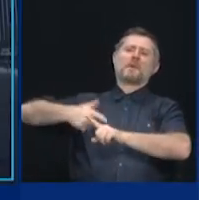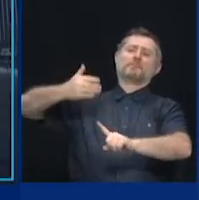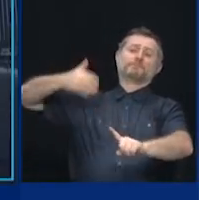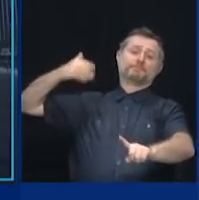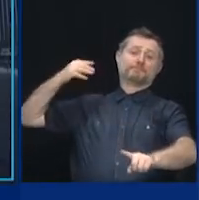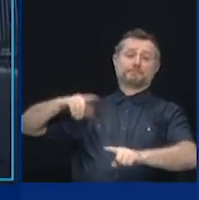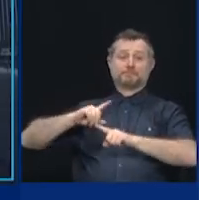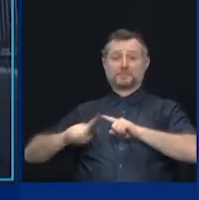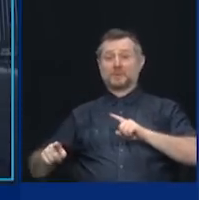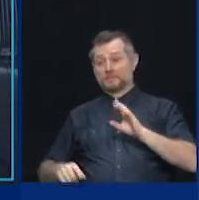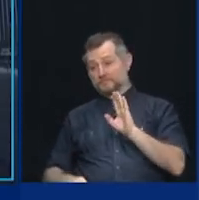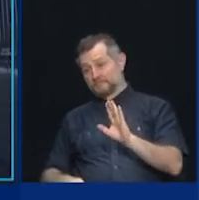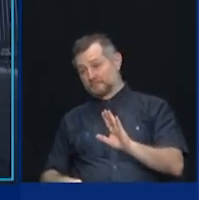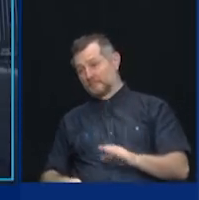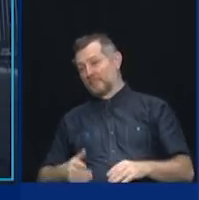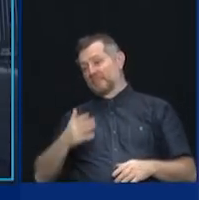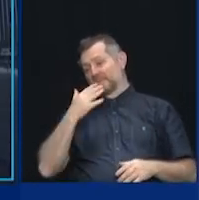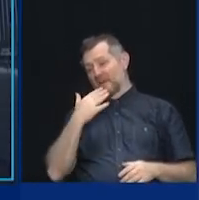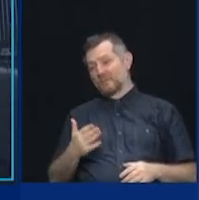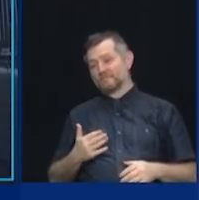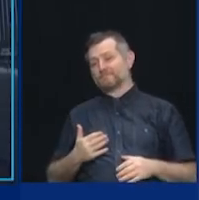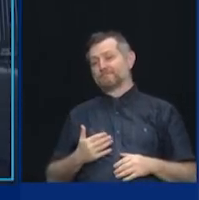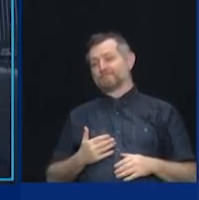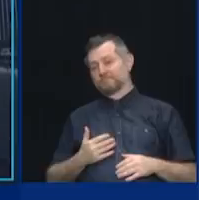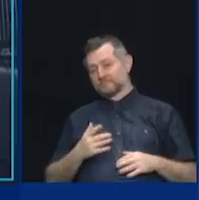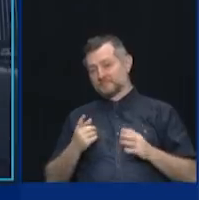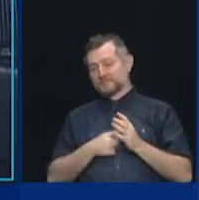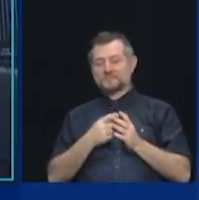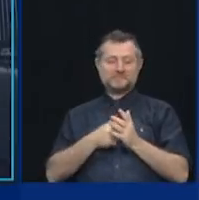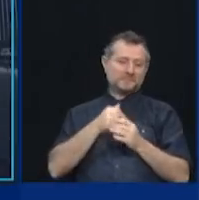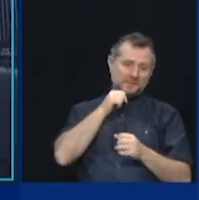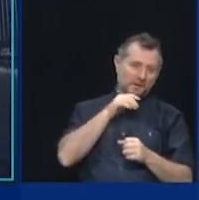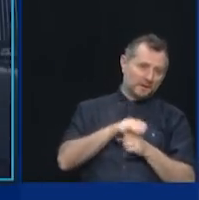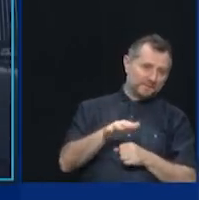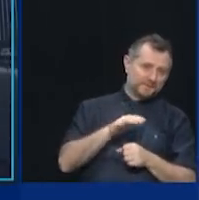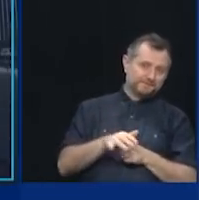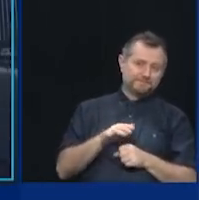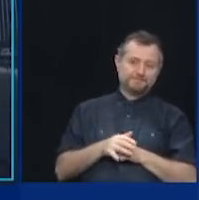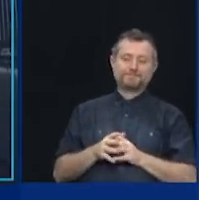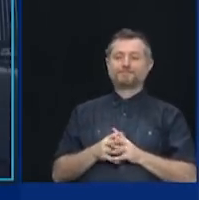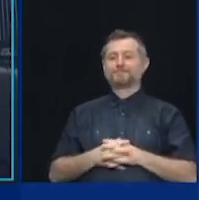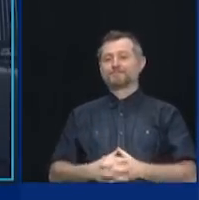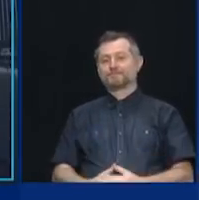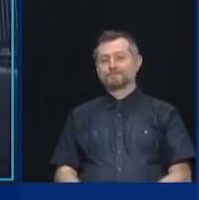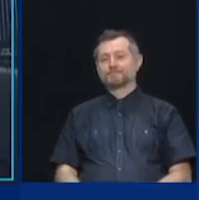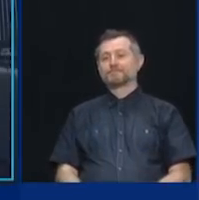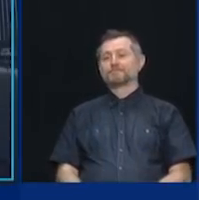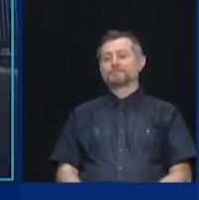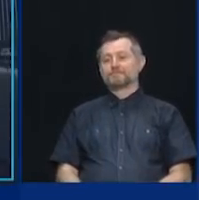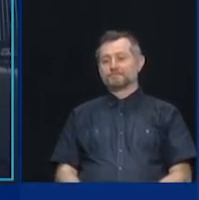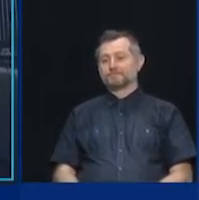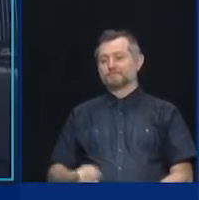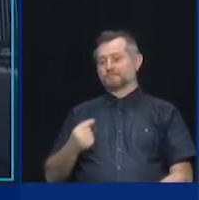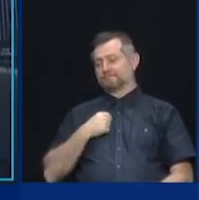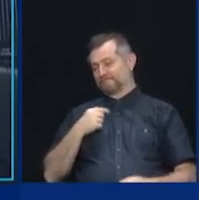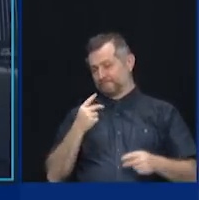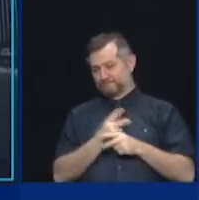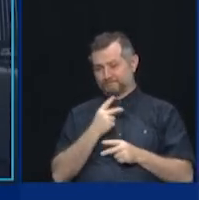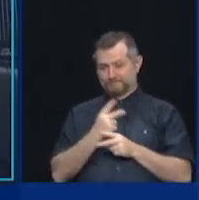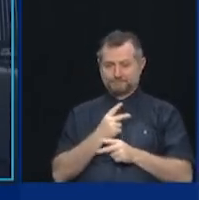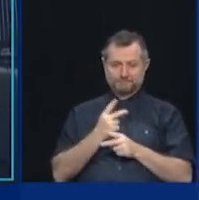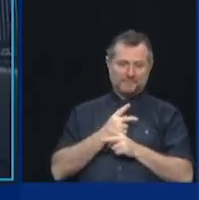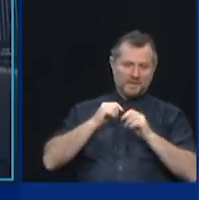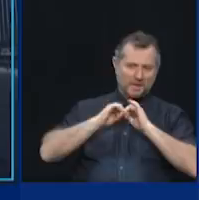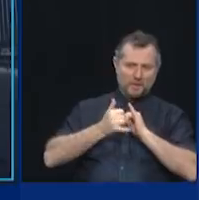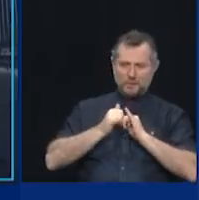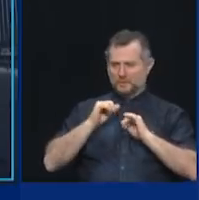are a little hollow, right? So I work at ways to show thank